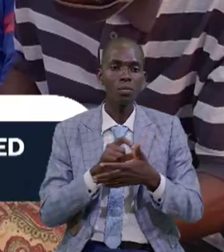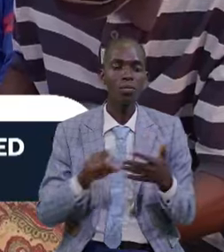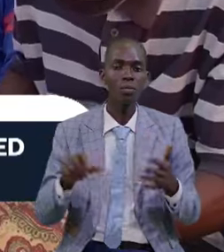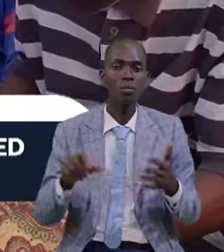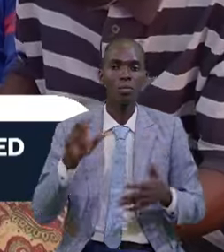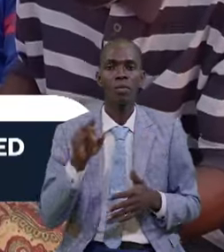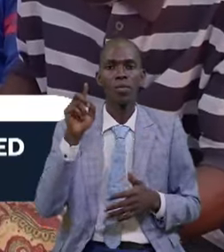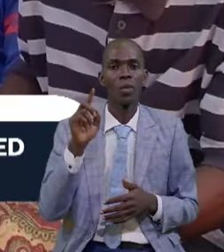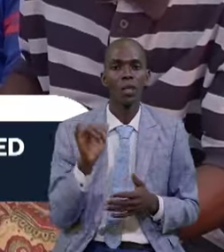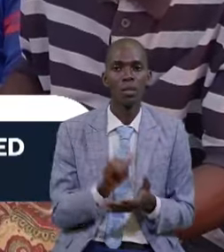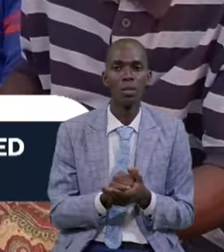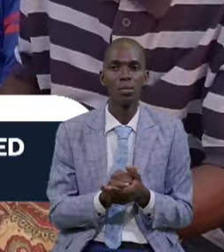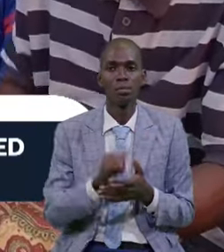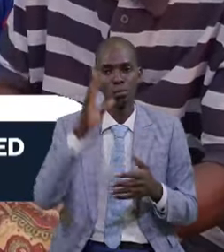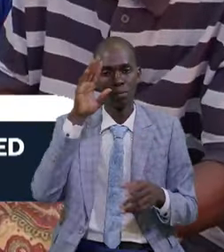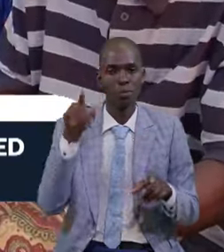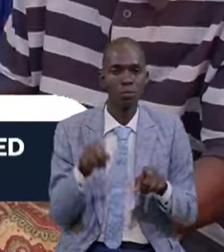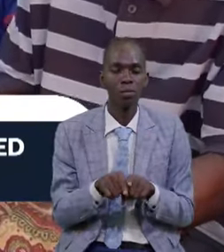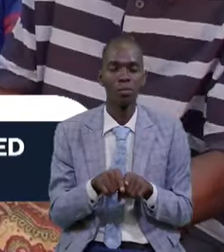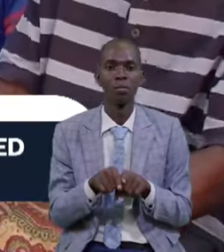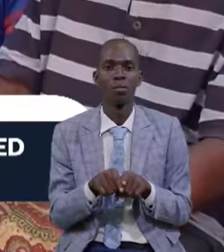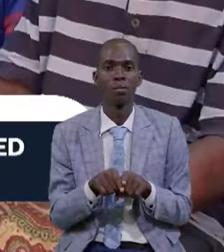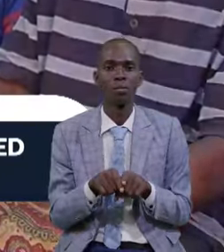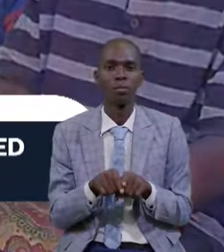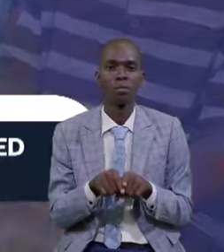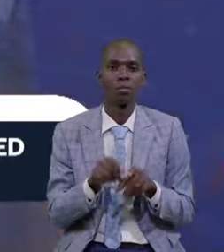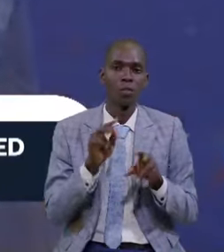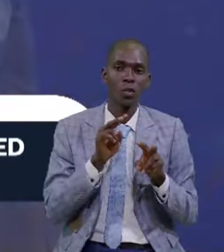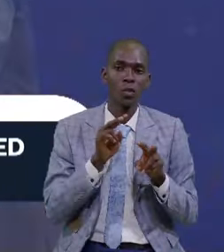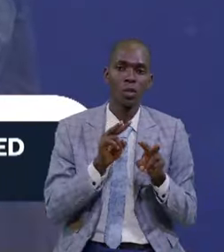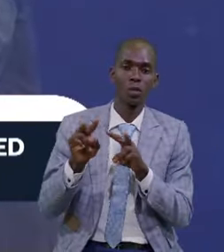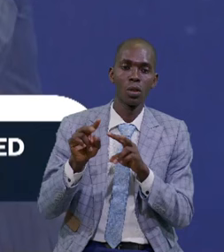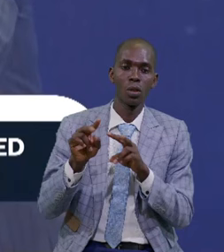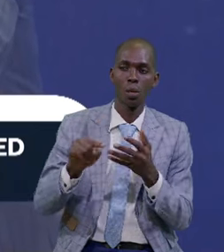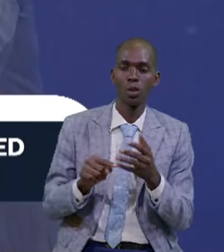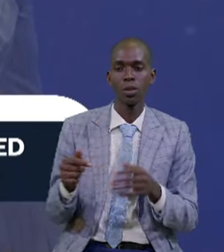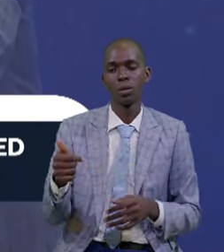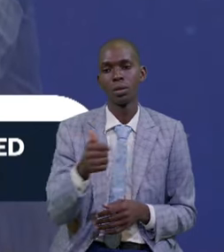brethren, look ye among yourselves,